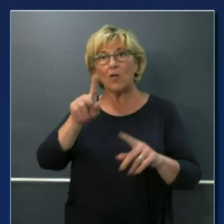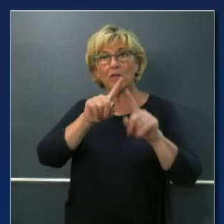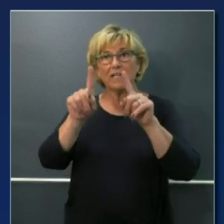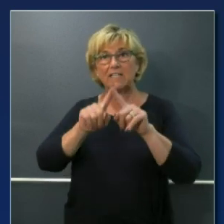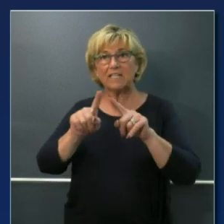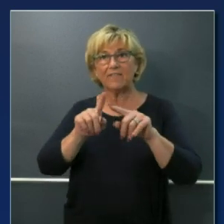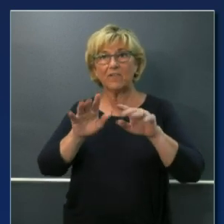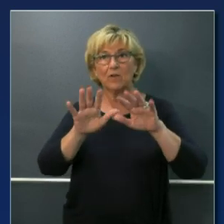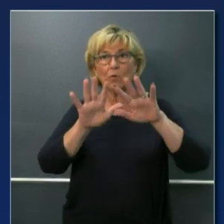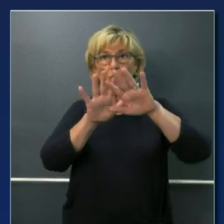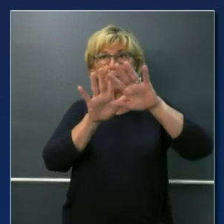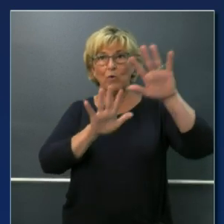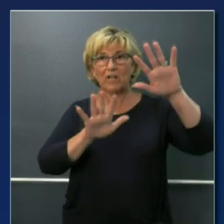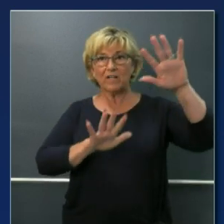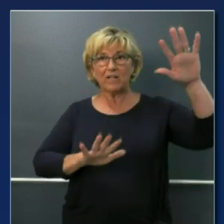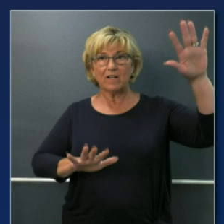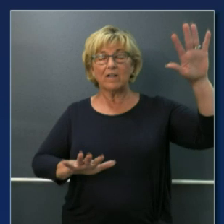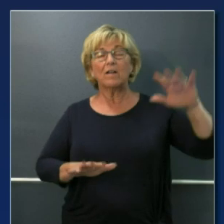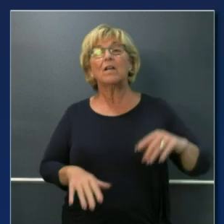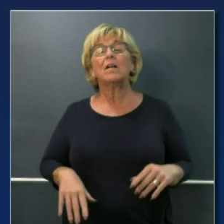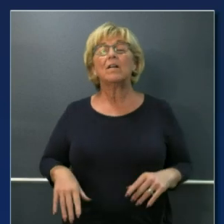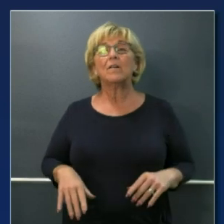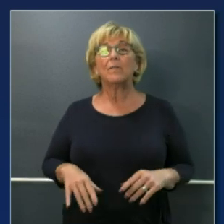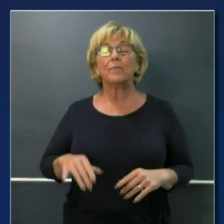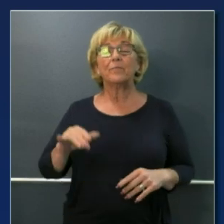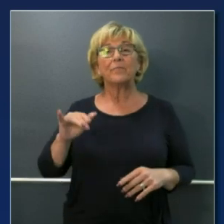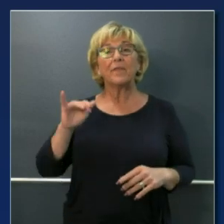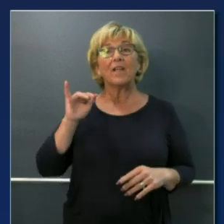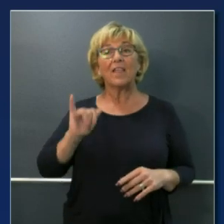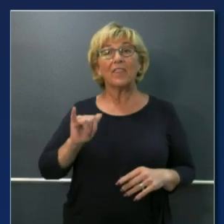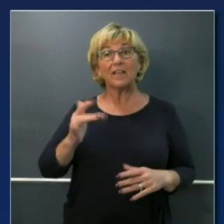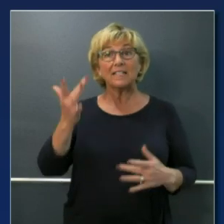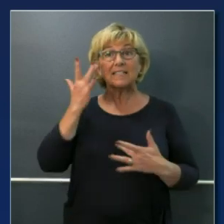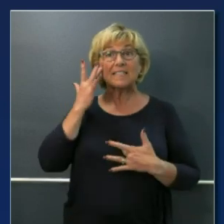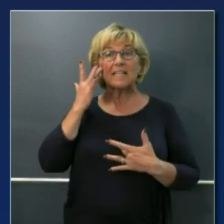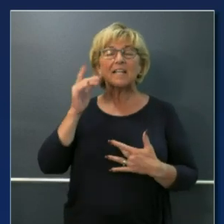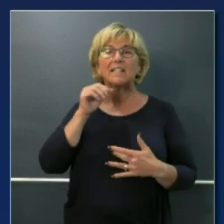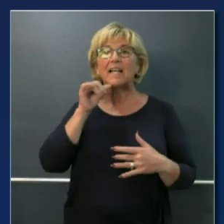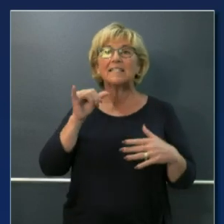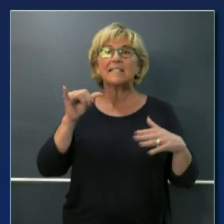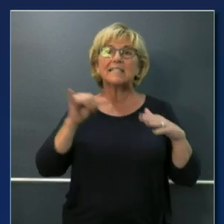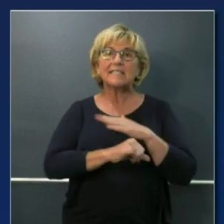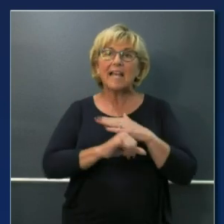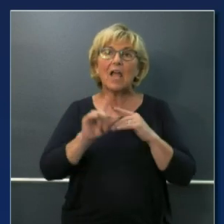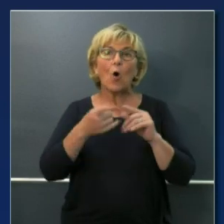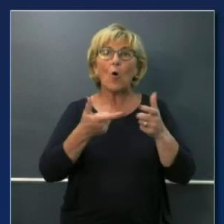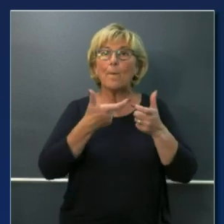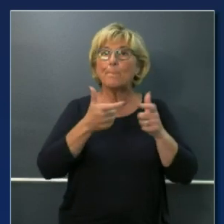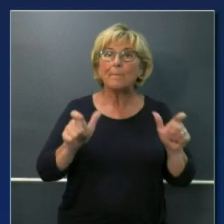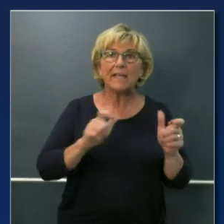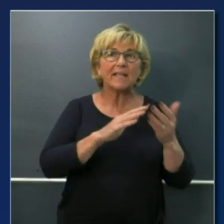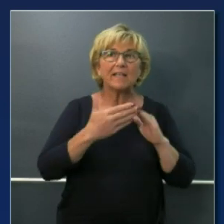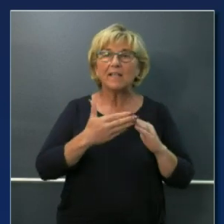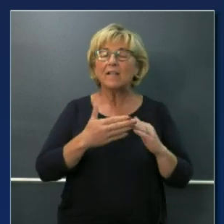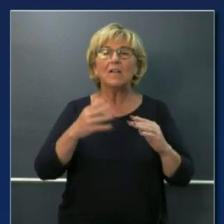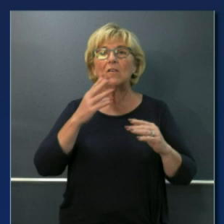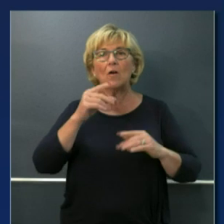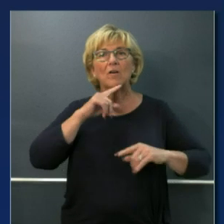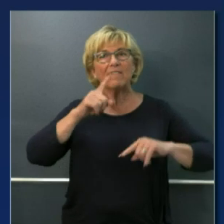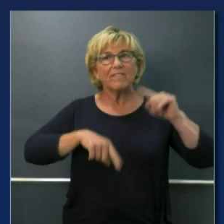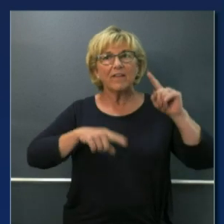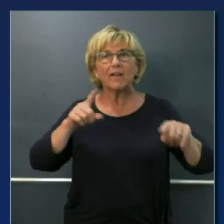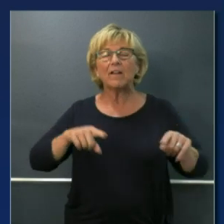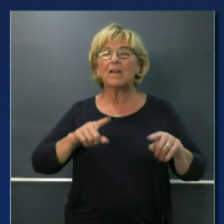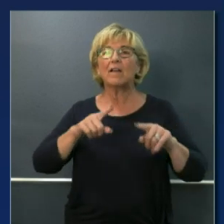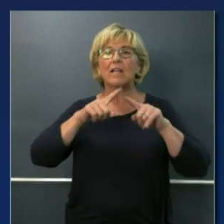this virus doesn't respect boundaries of counties necessarily. And we know that as there are modifications in orders, people